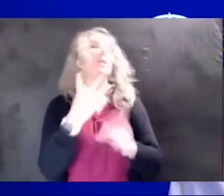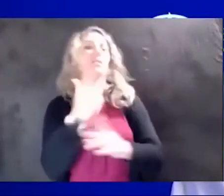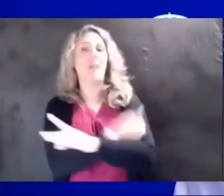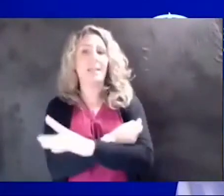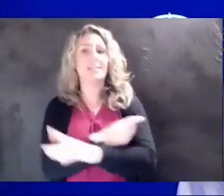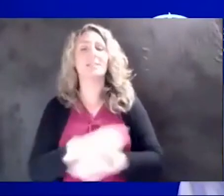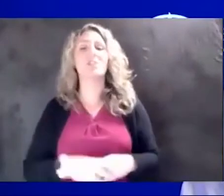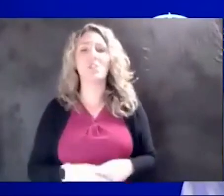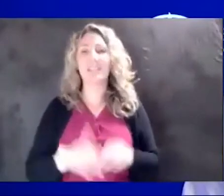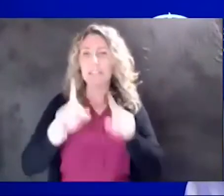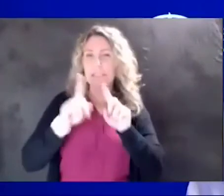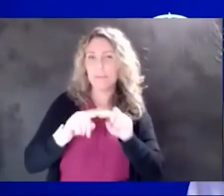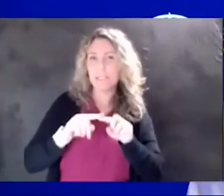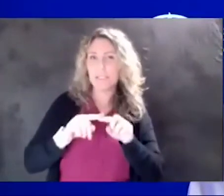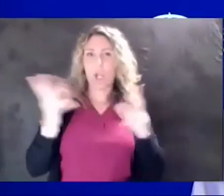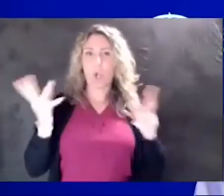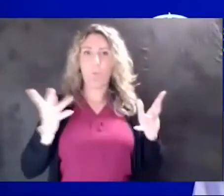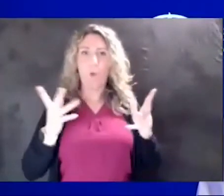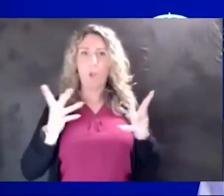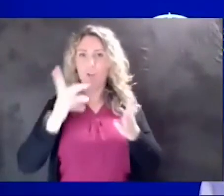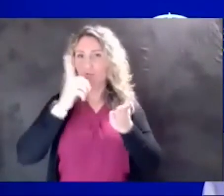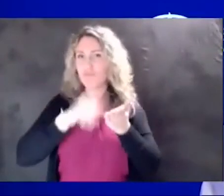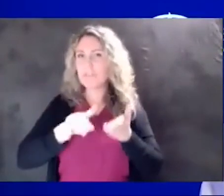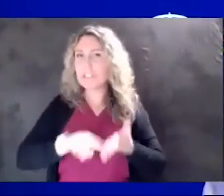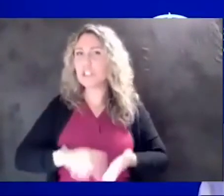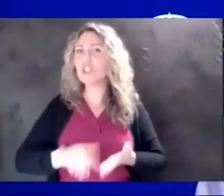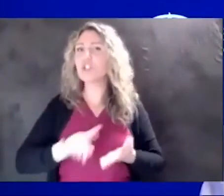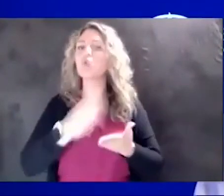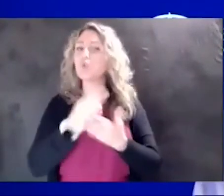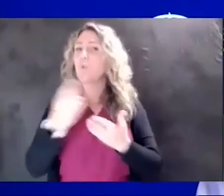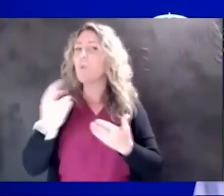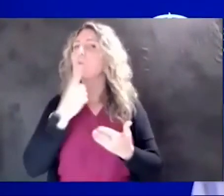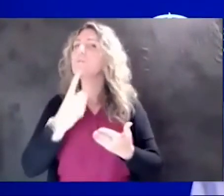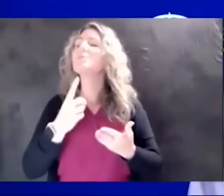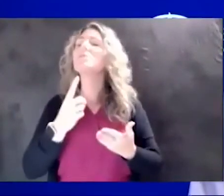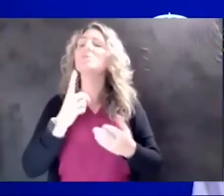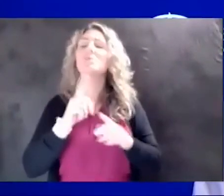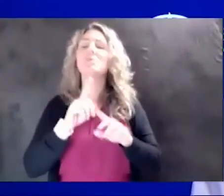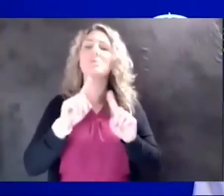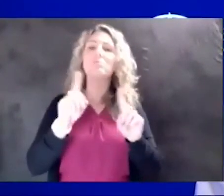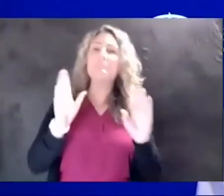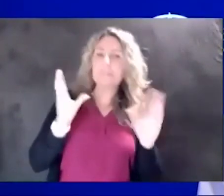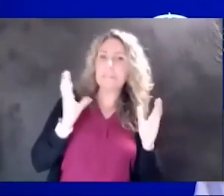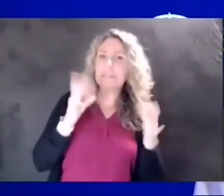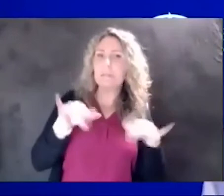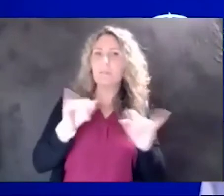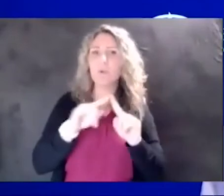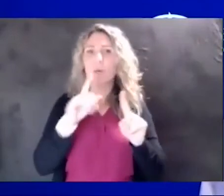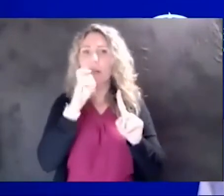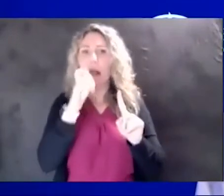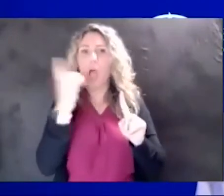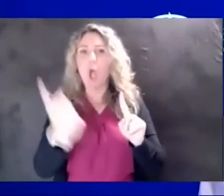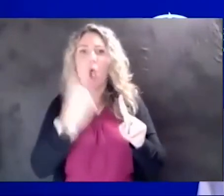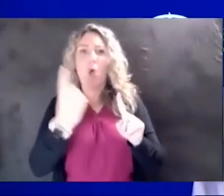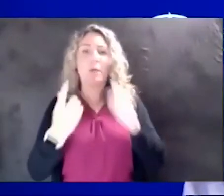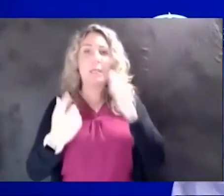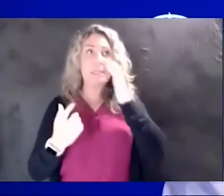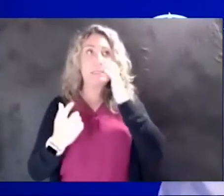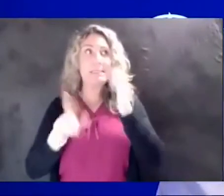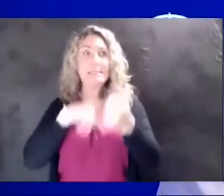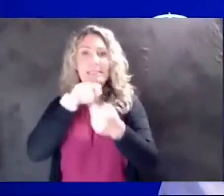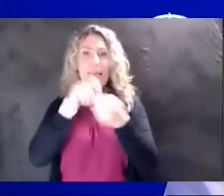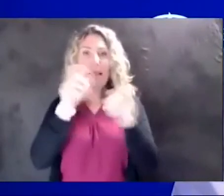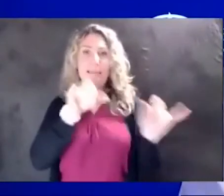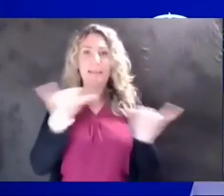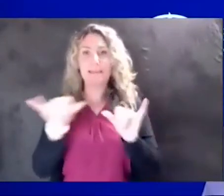depends really on what source you're looking at. A lot of the sources are fairly similar, but they're not always on exactly the same. So in the